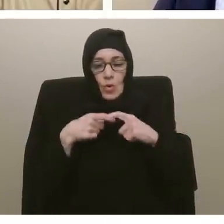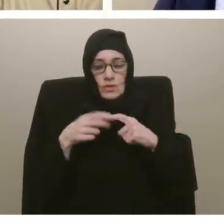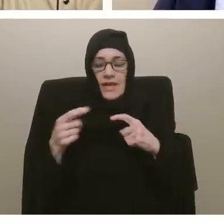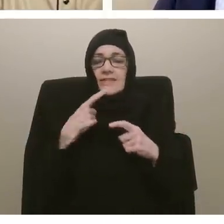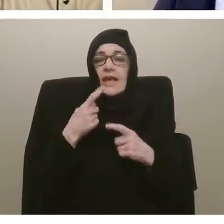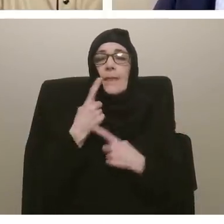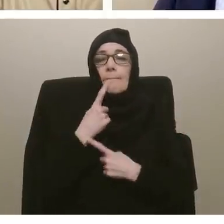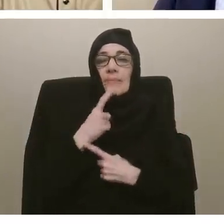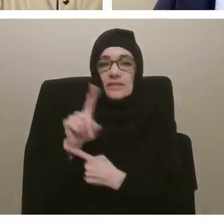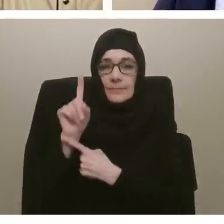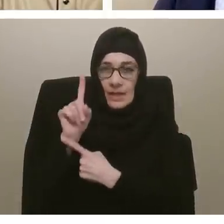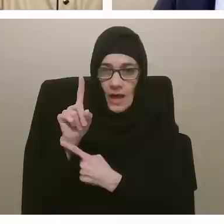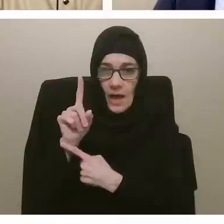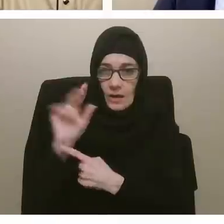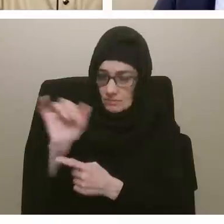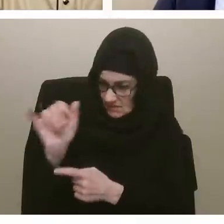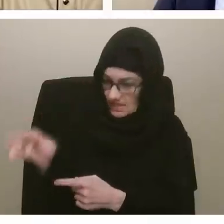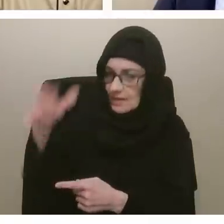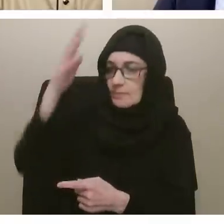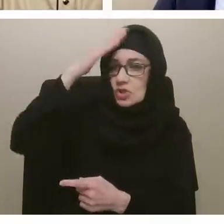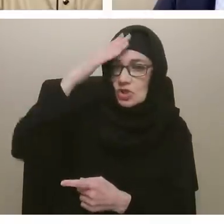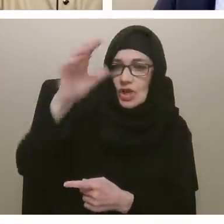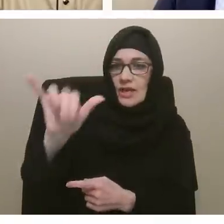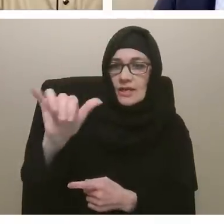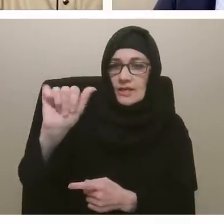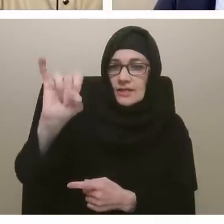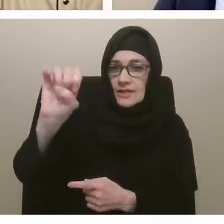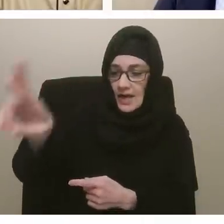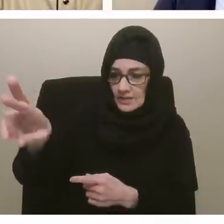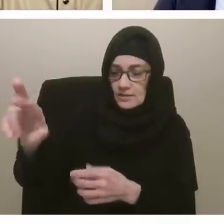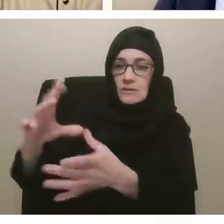Sheikh Yasir mentioned so eloquently and beautifully, you know,